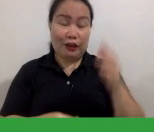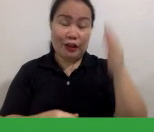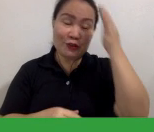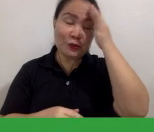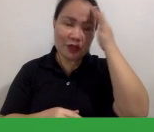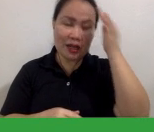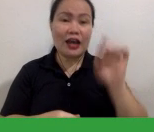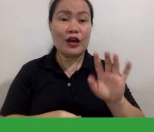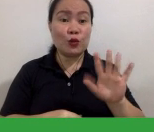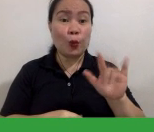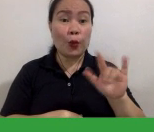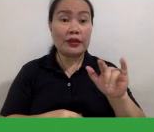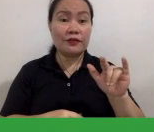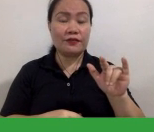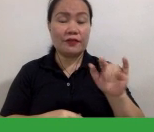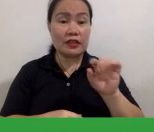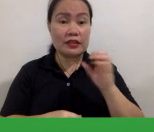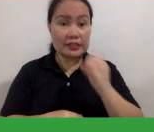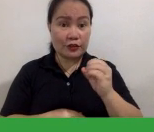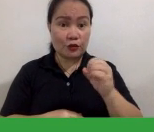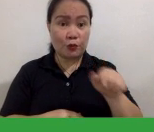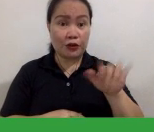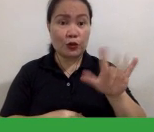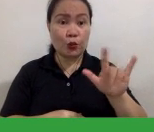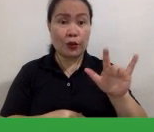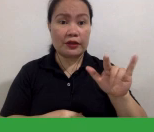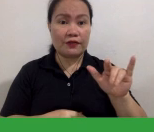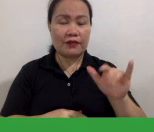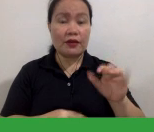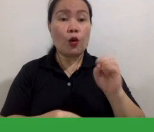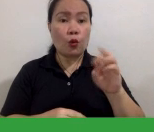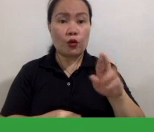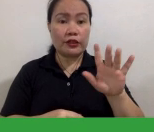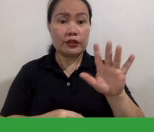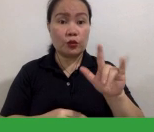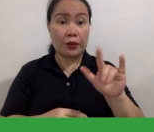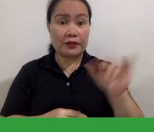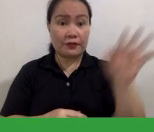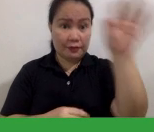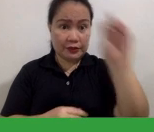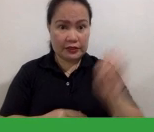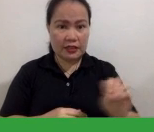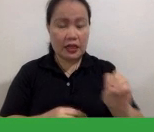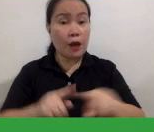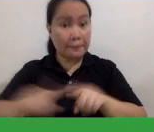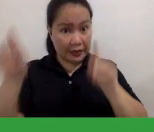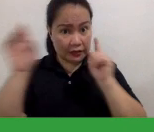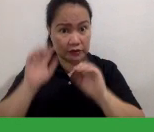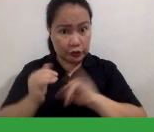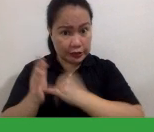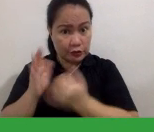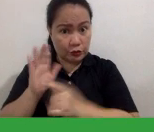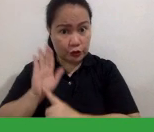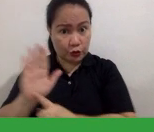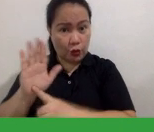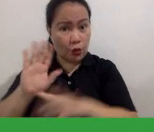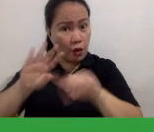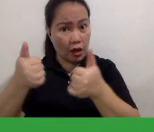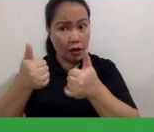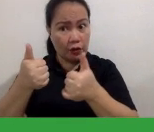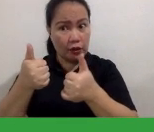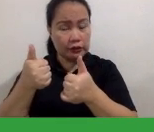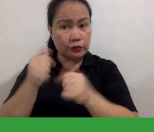1/4. Okay? Yung mga nakakaalam na, this is 0.25. Okay? Pero,